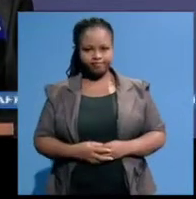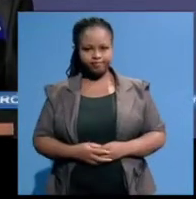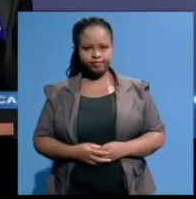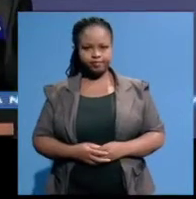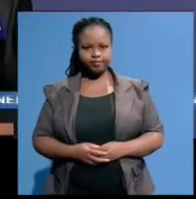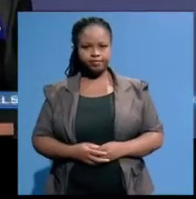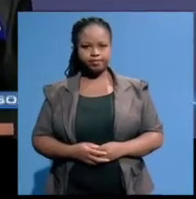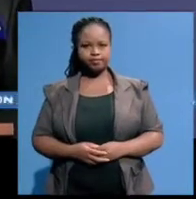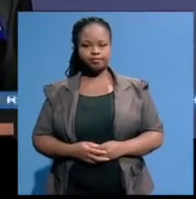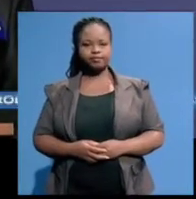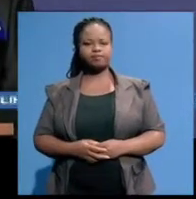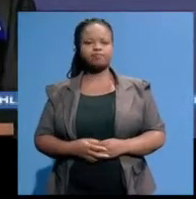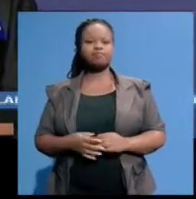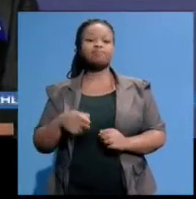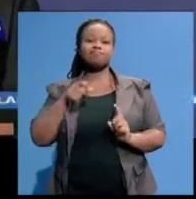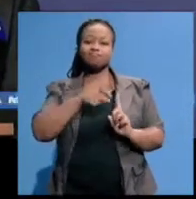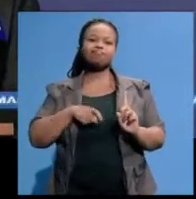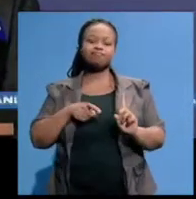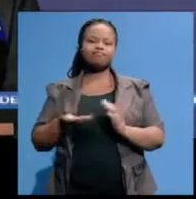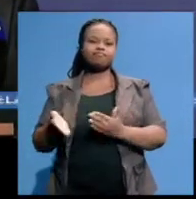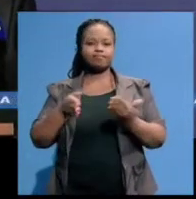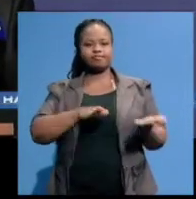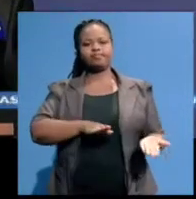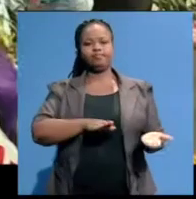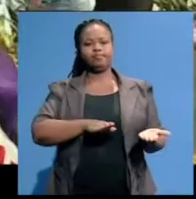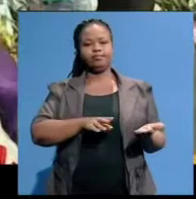He passed on peacefully.